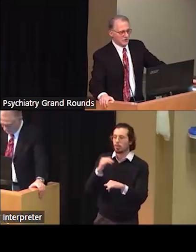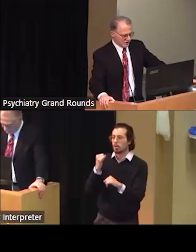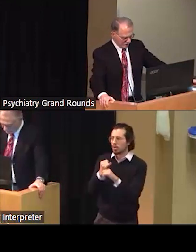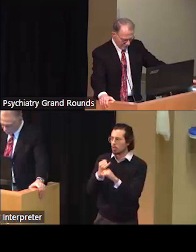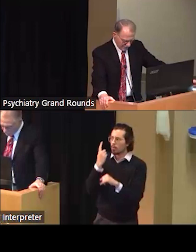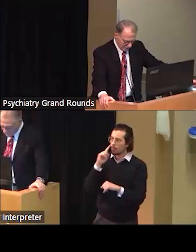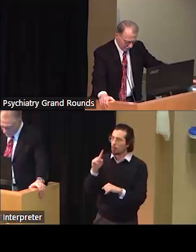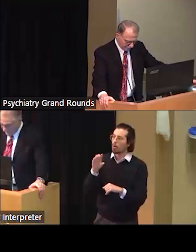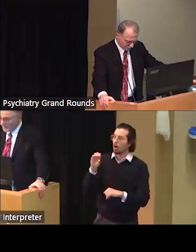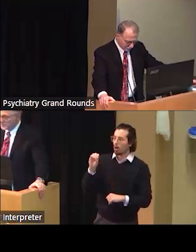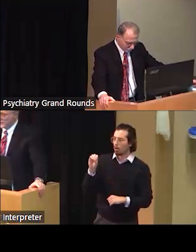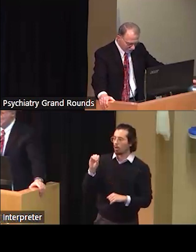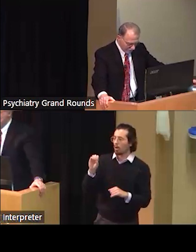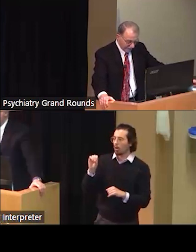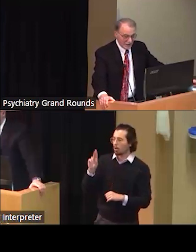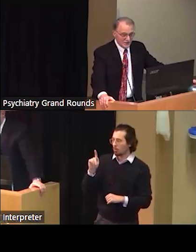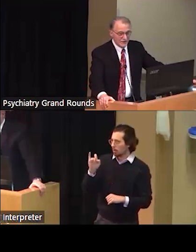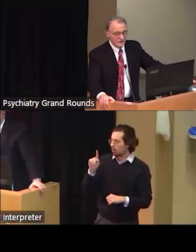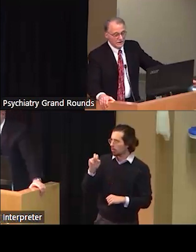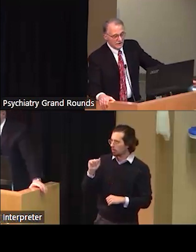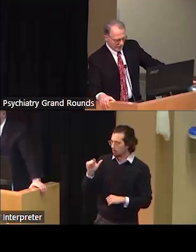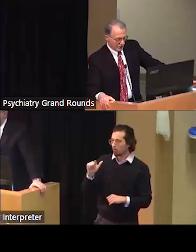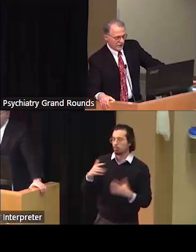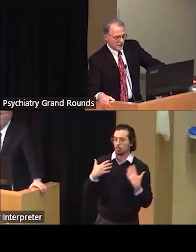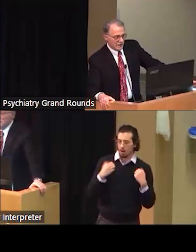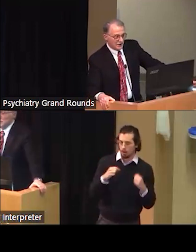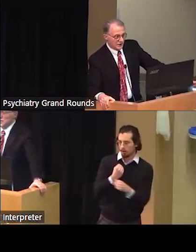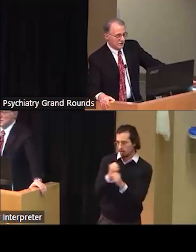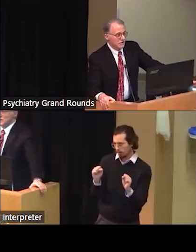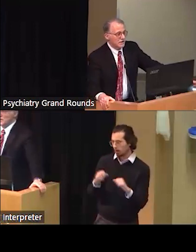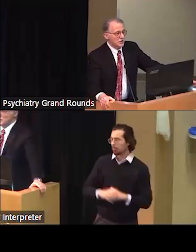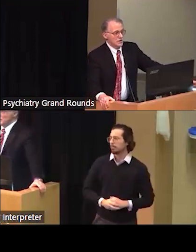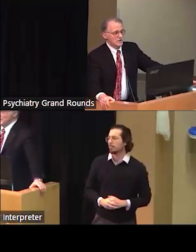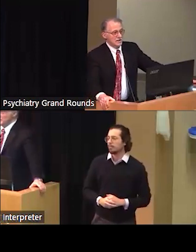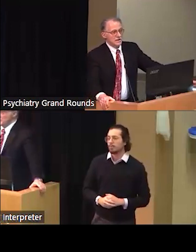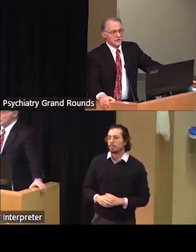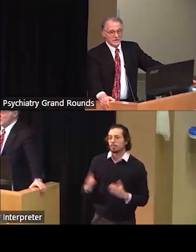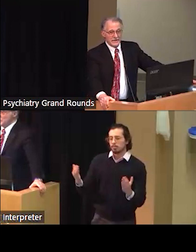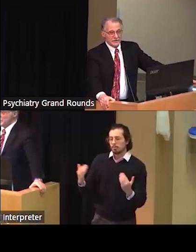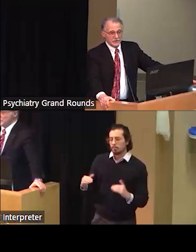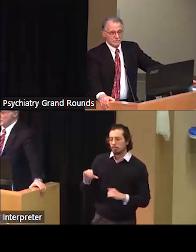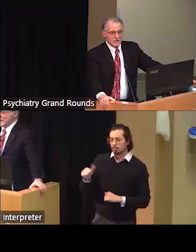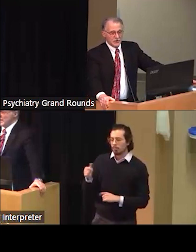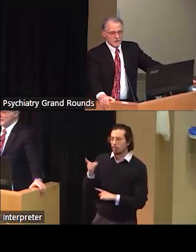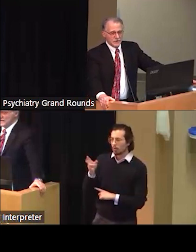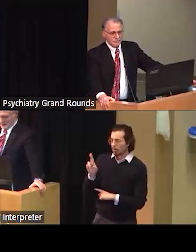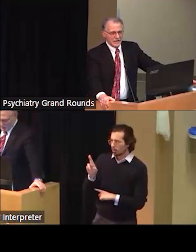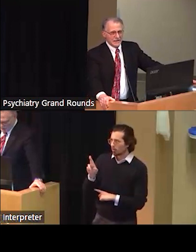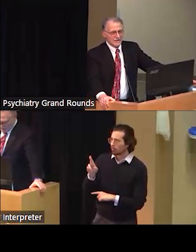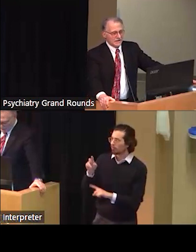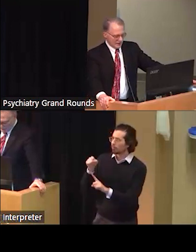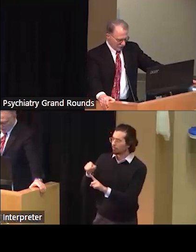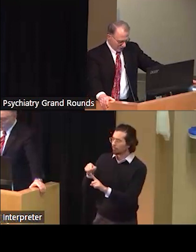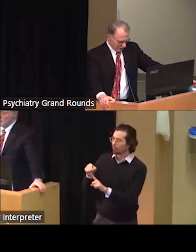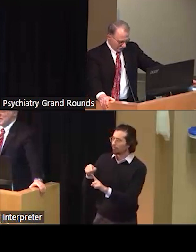Occupational Safety and Health. And lastly, Dr. Hal Hendrick, who was a human factors engineer,